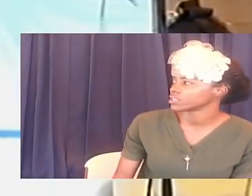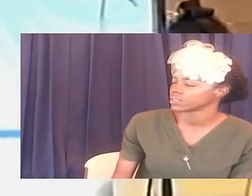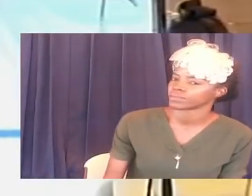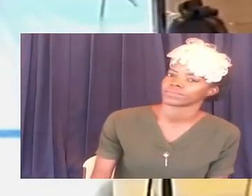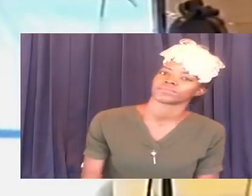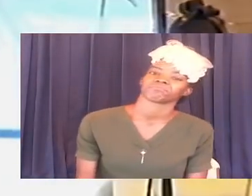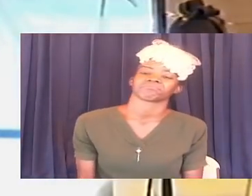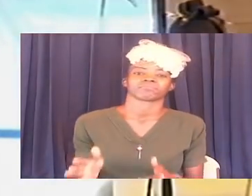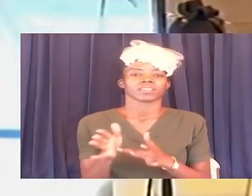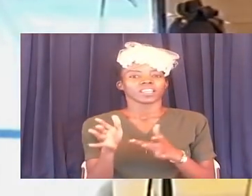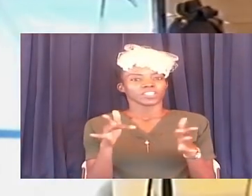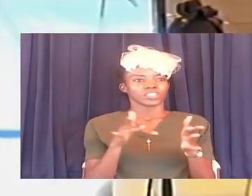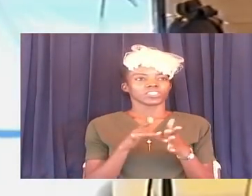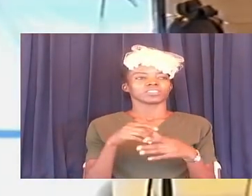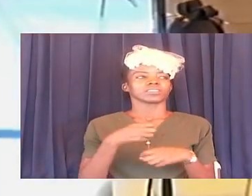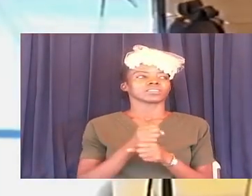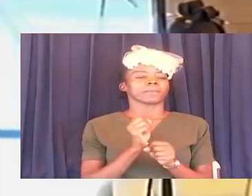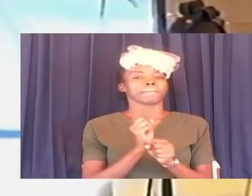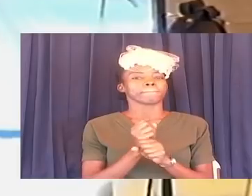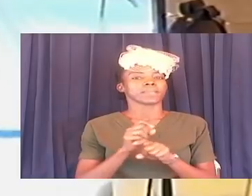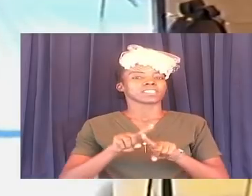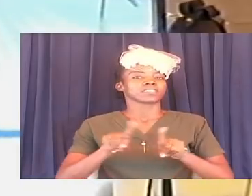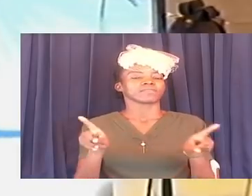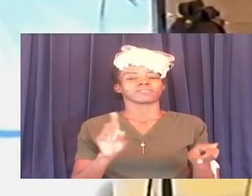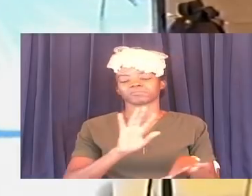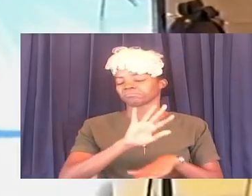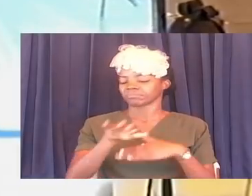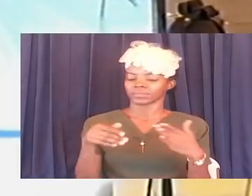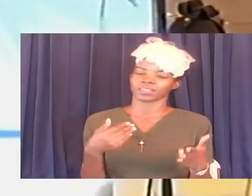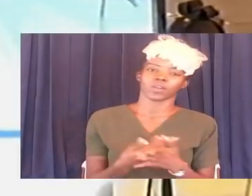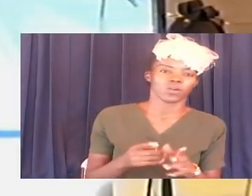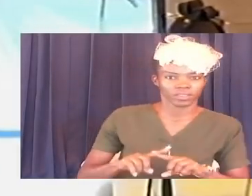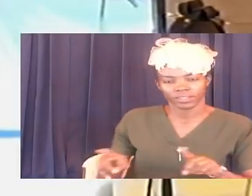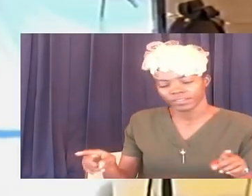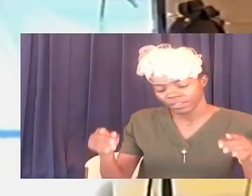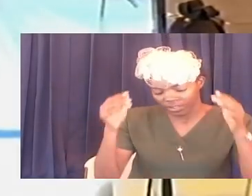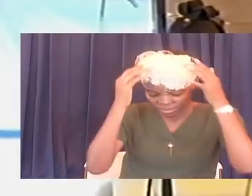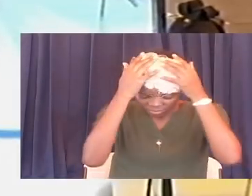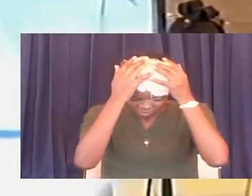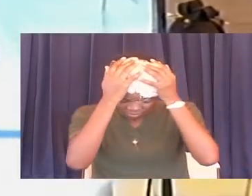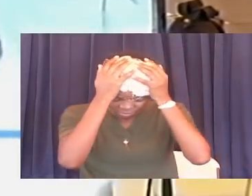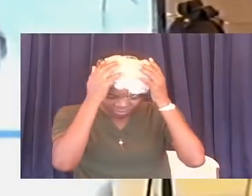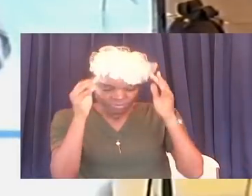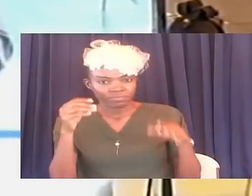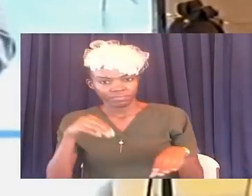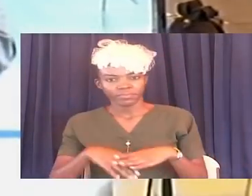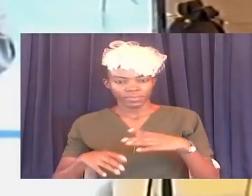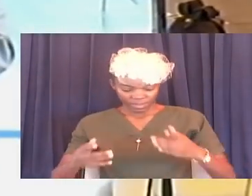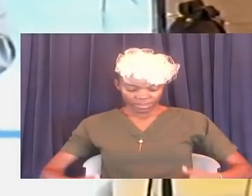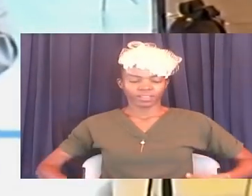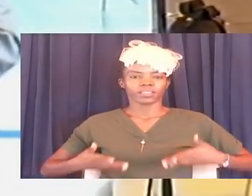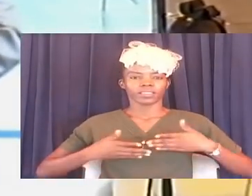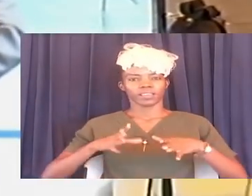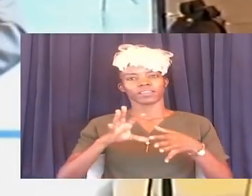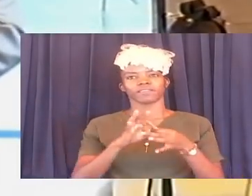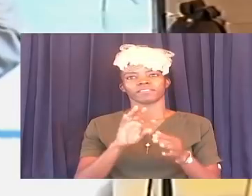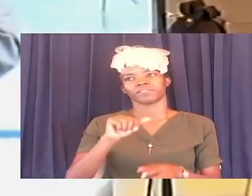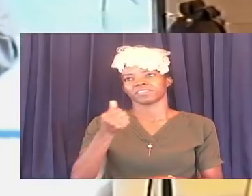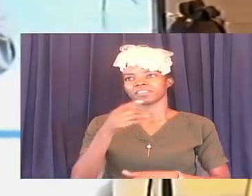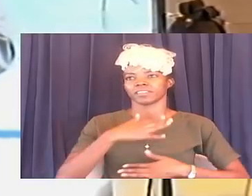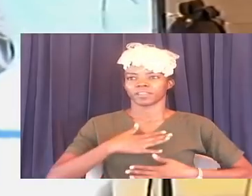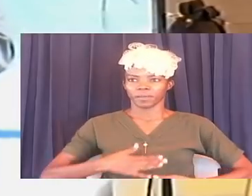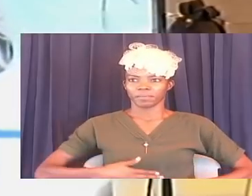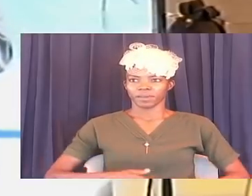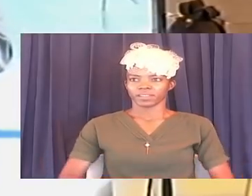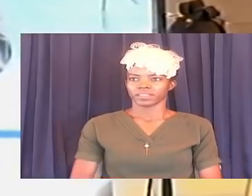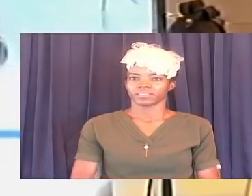Jesus makes a difference. All the difference in the life of that man. Amen.